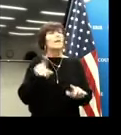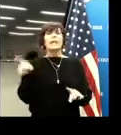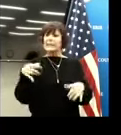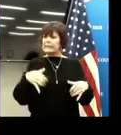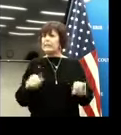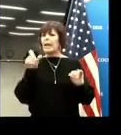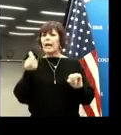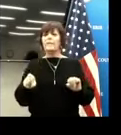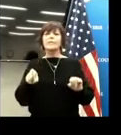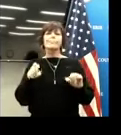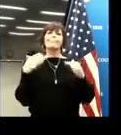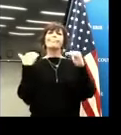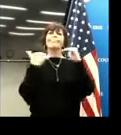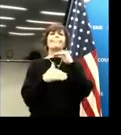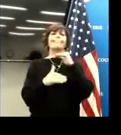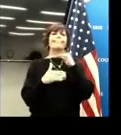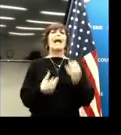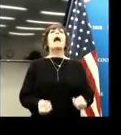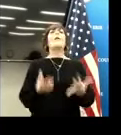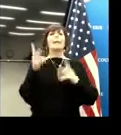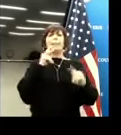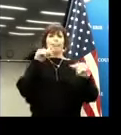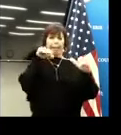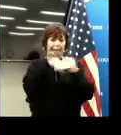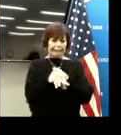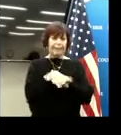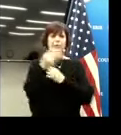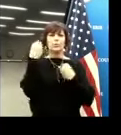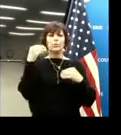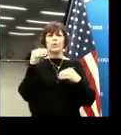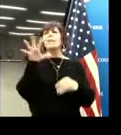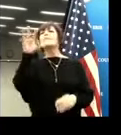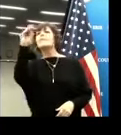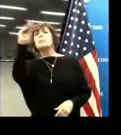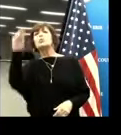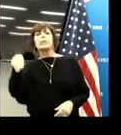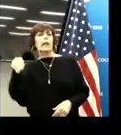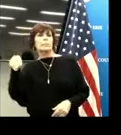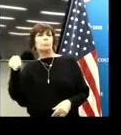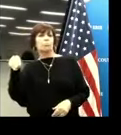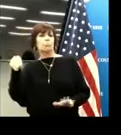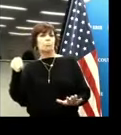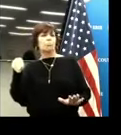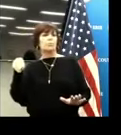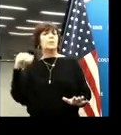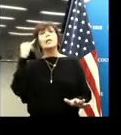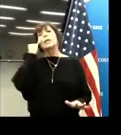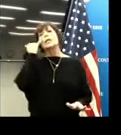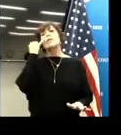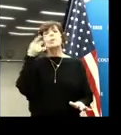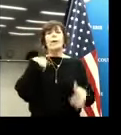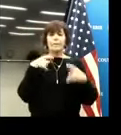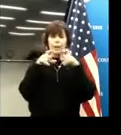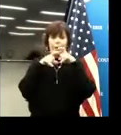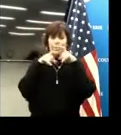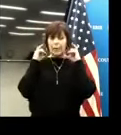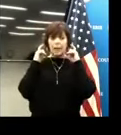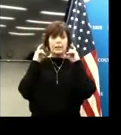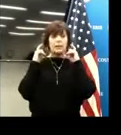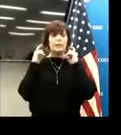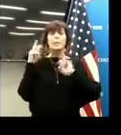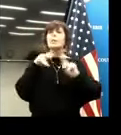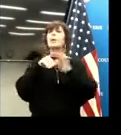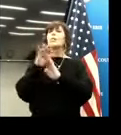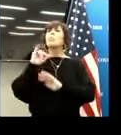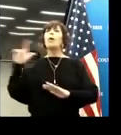still have to have restrictions on the number of individuals. It's a 50% capacity. So if you have mass people in the shopping